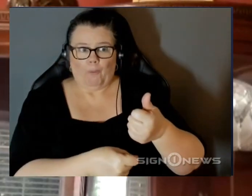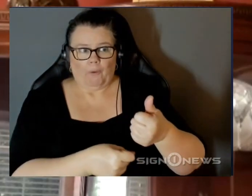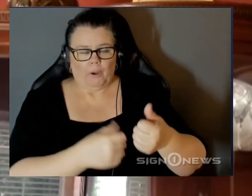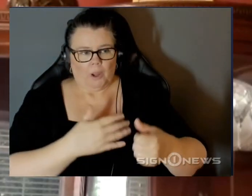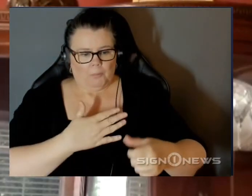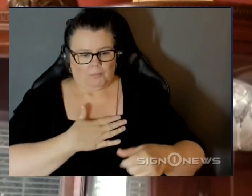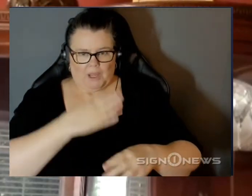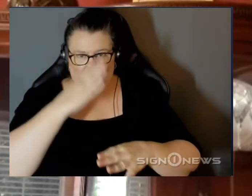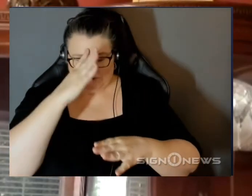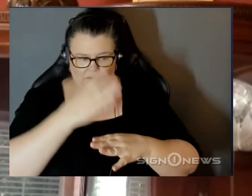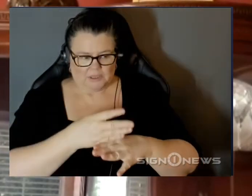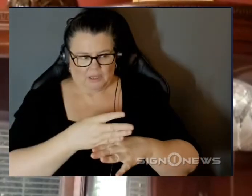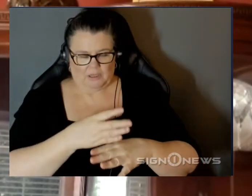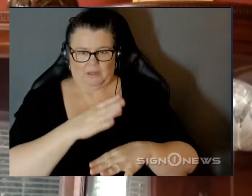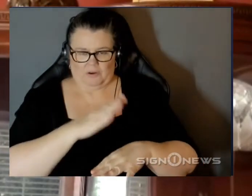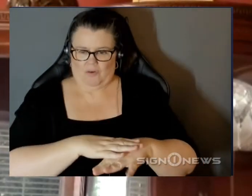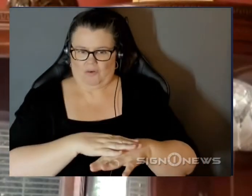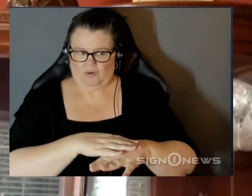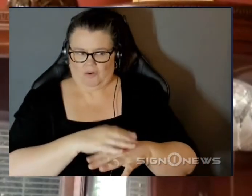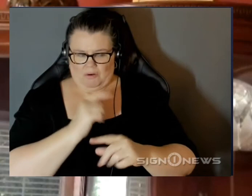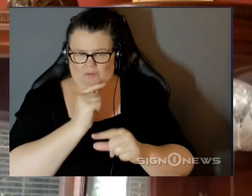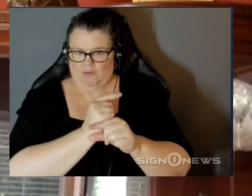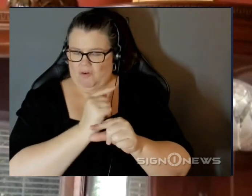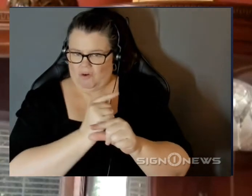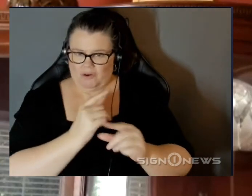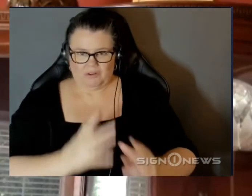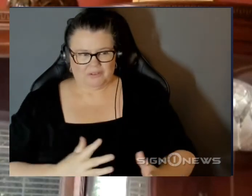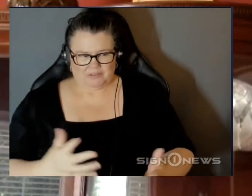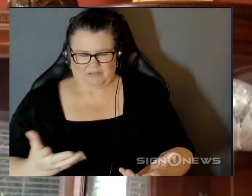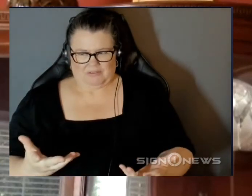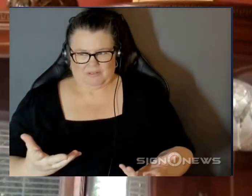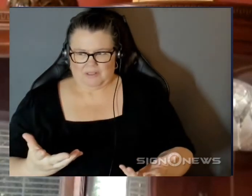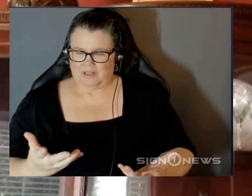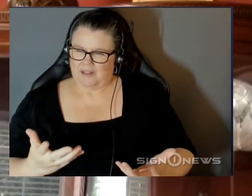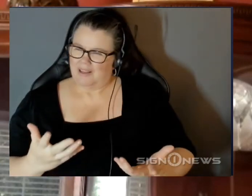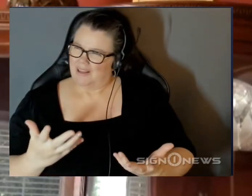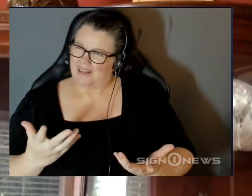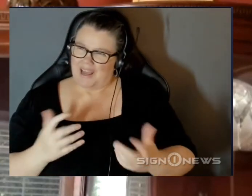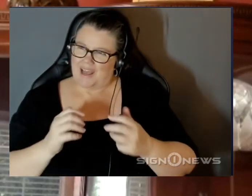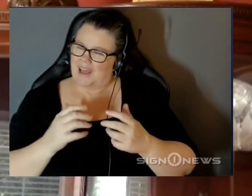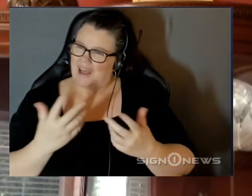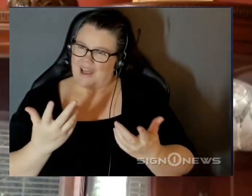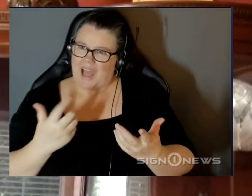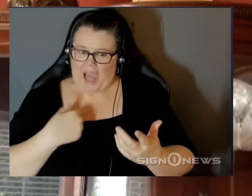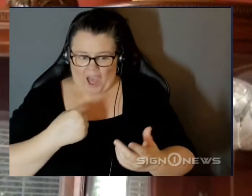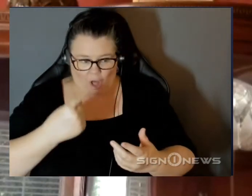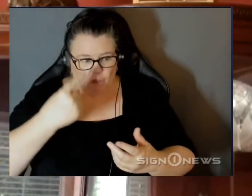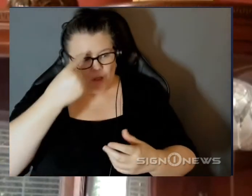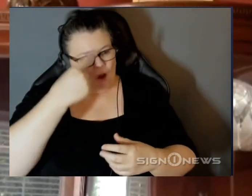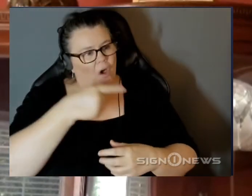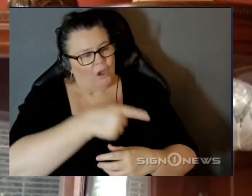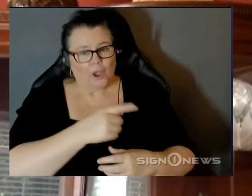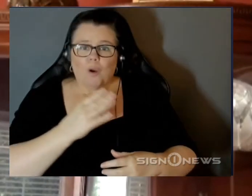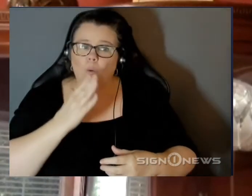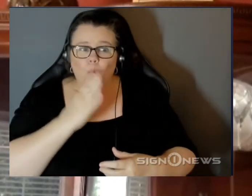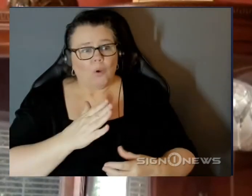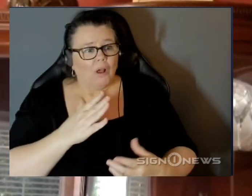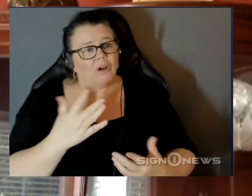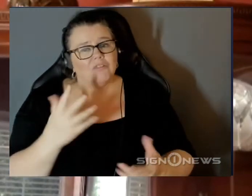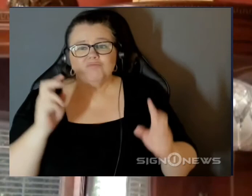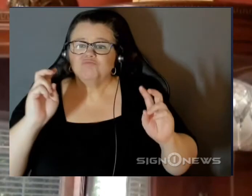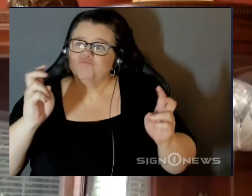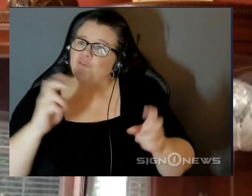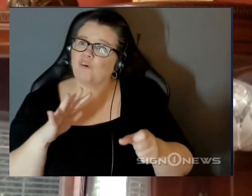ever reconciled someone being fully integrated in their community and also under guardianship. I did it. I don't know how I did it,